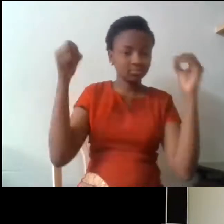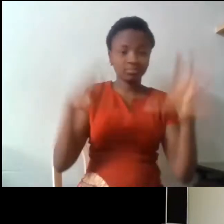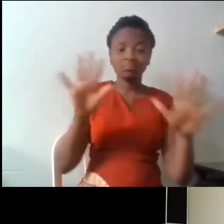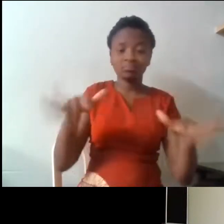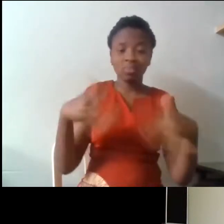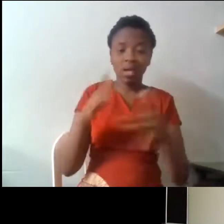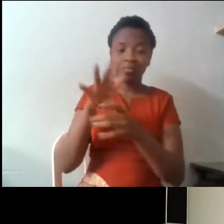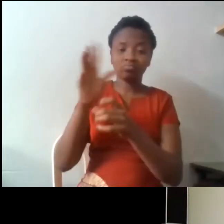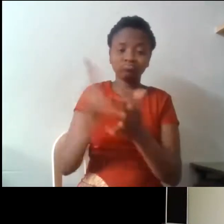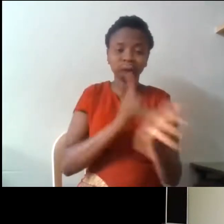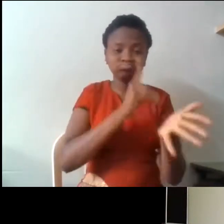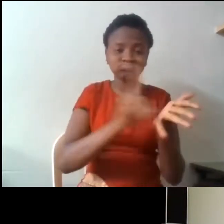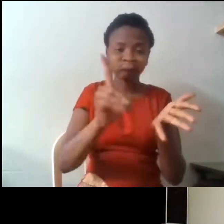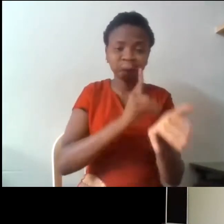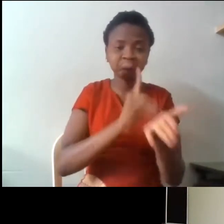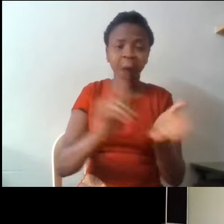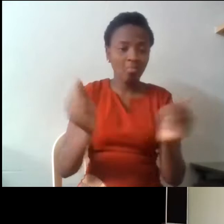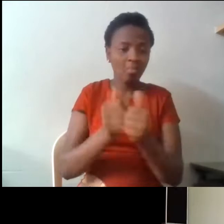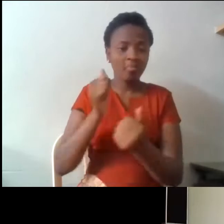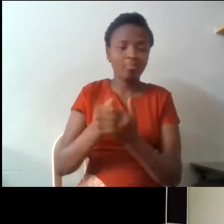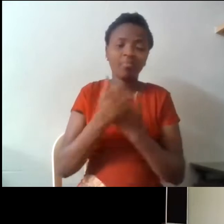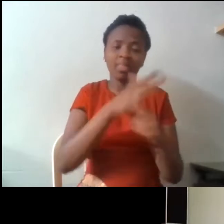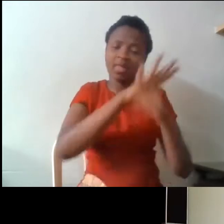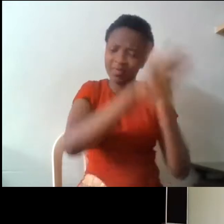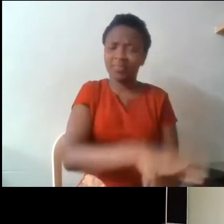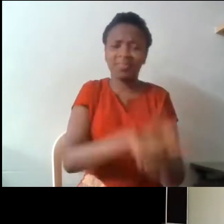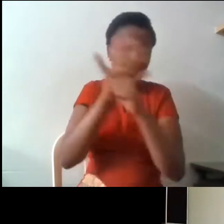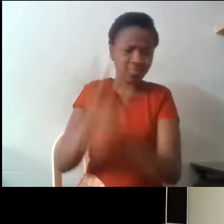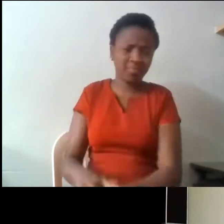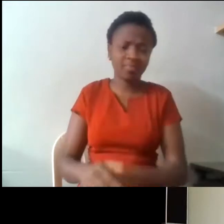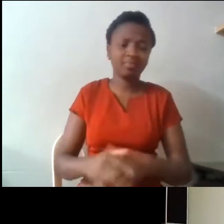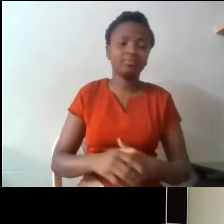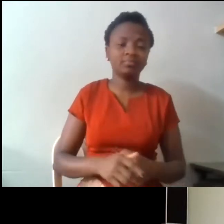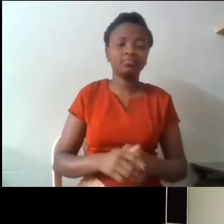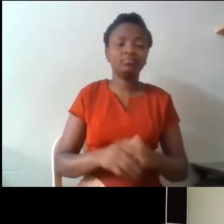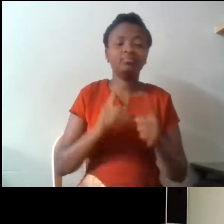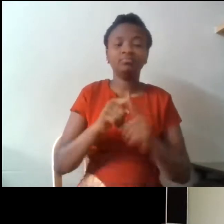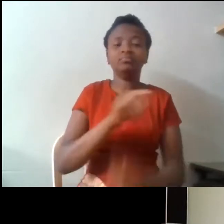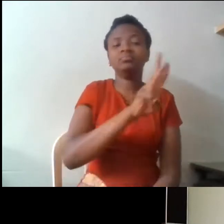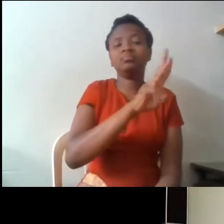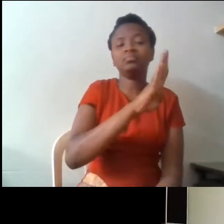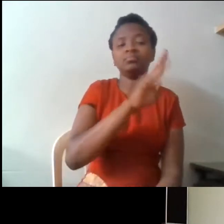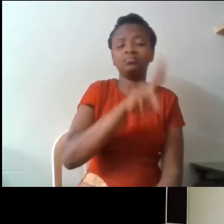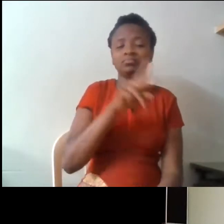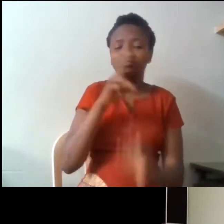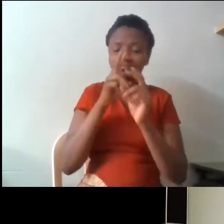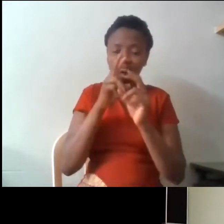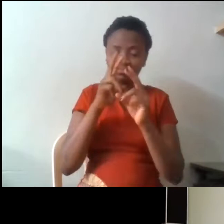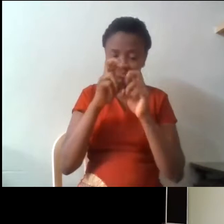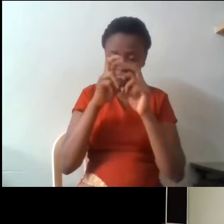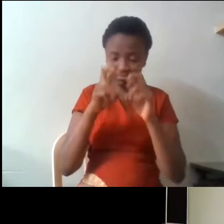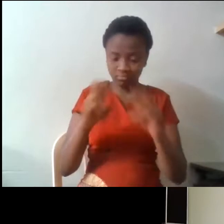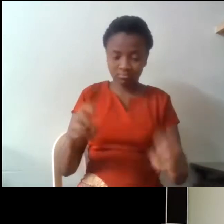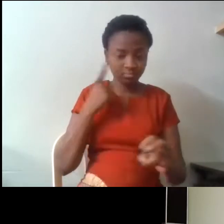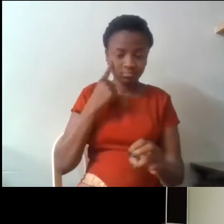were facing, and the campaign for accessibility of information, which the WBU study highlights as having been